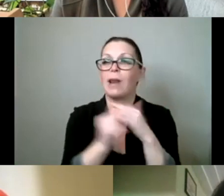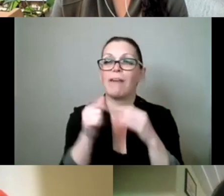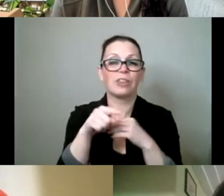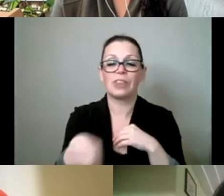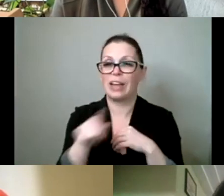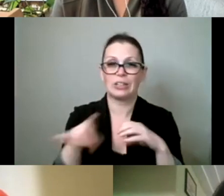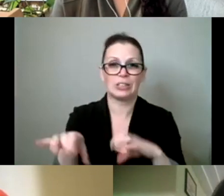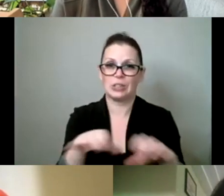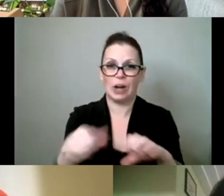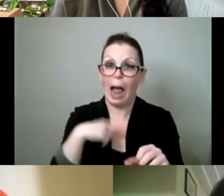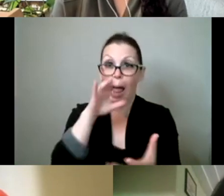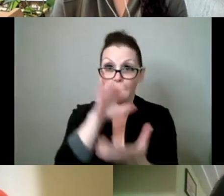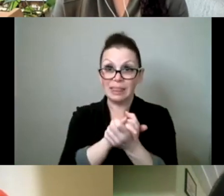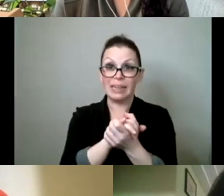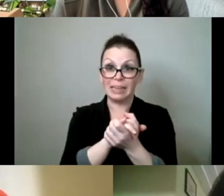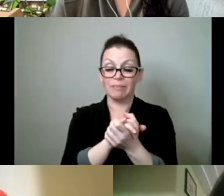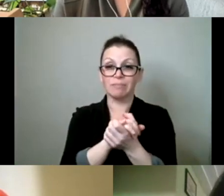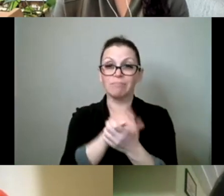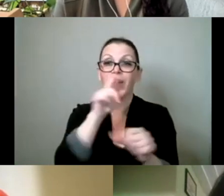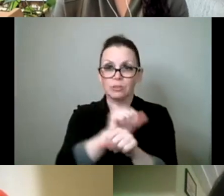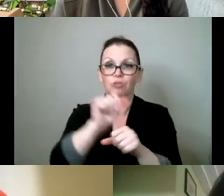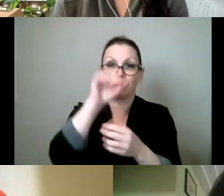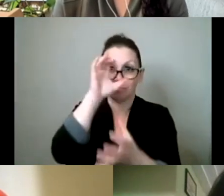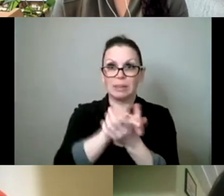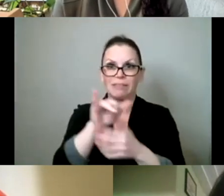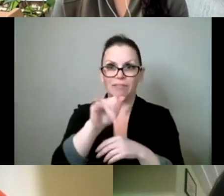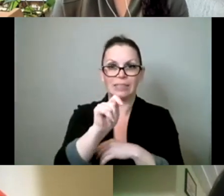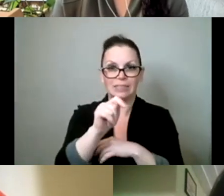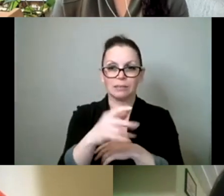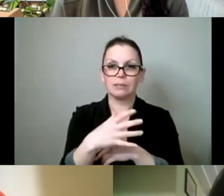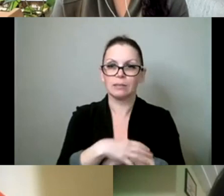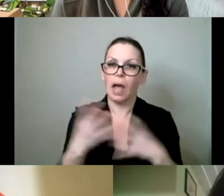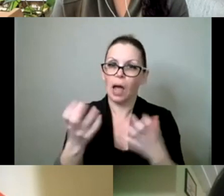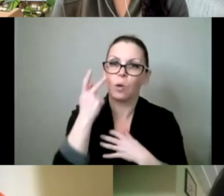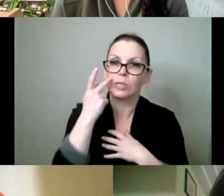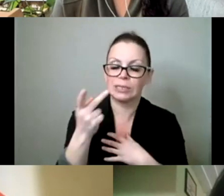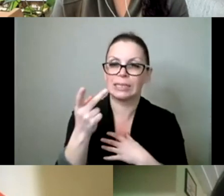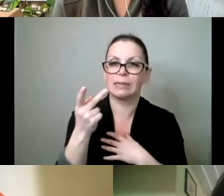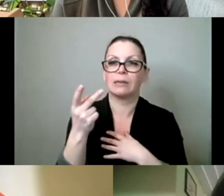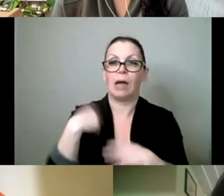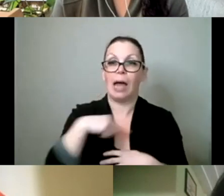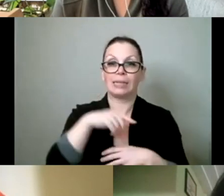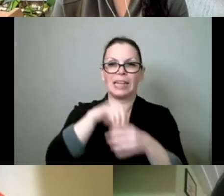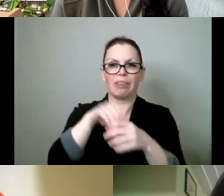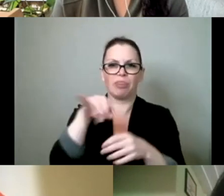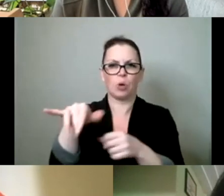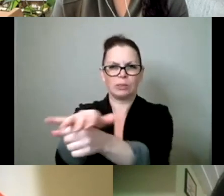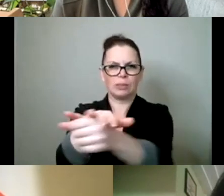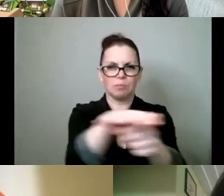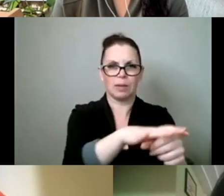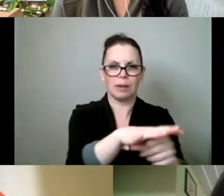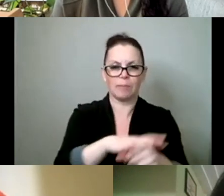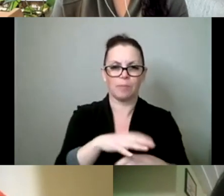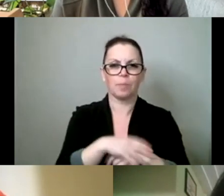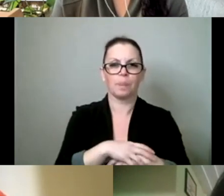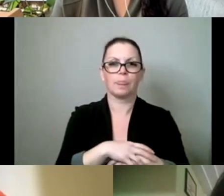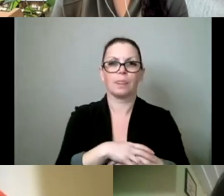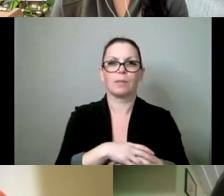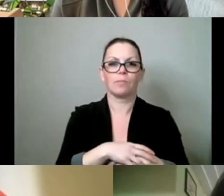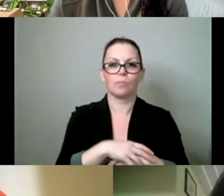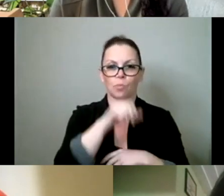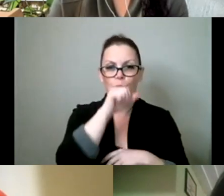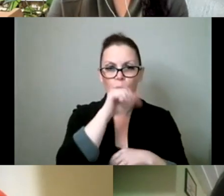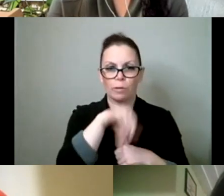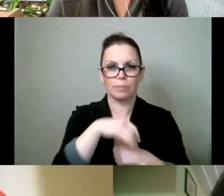I believe it. Like, I like to see us in those spaces, I guess. I love them. I love the blurs. I love them. Because